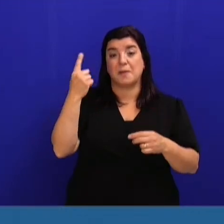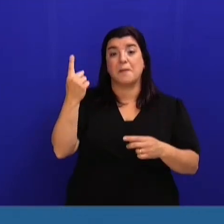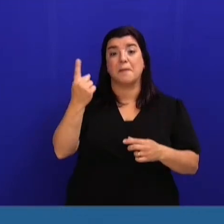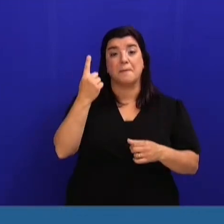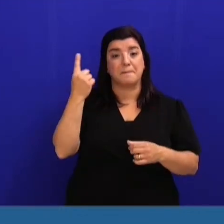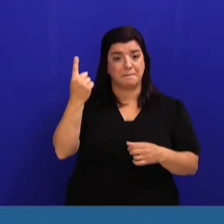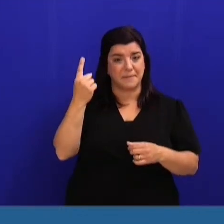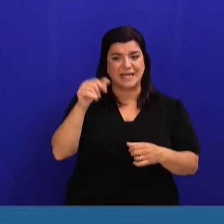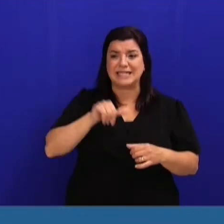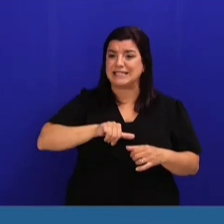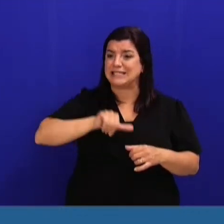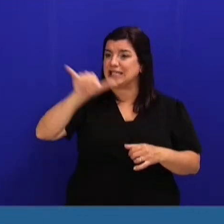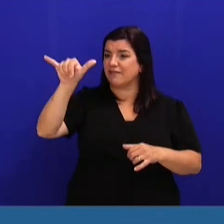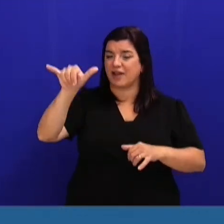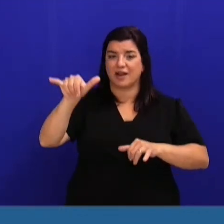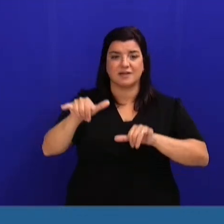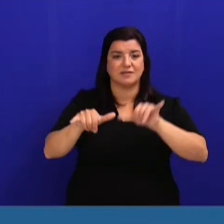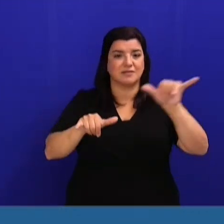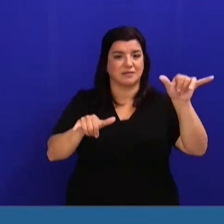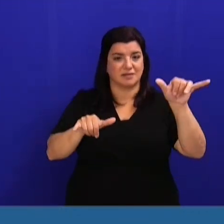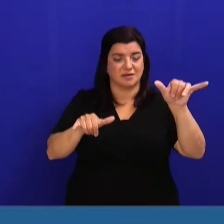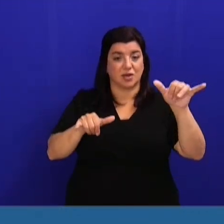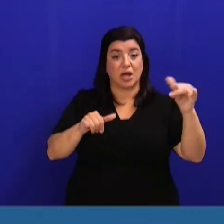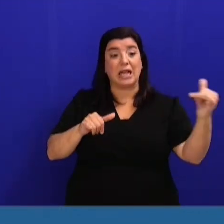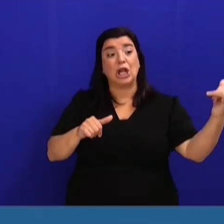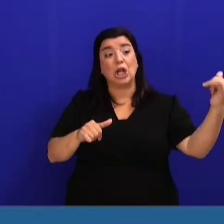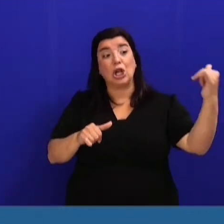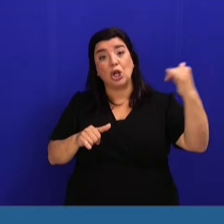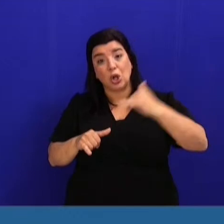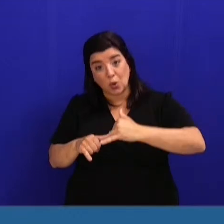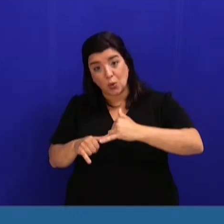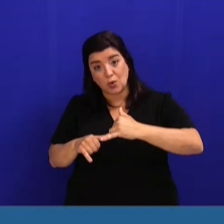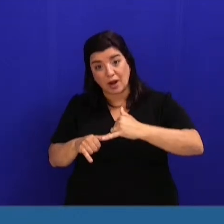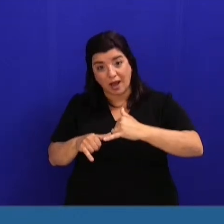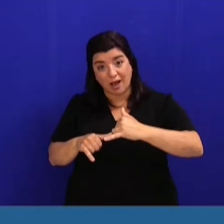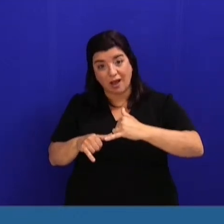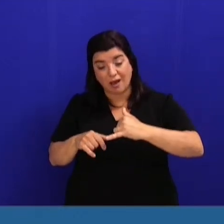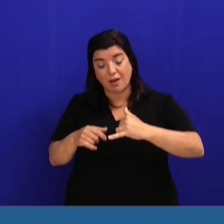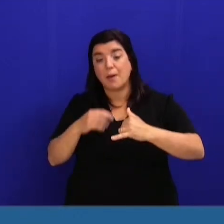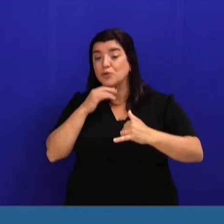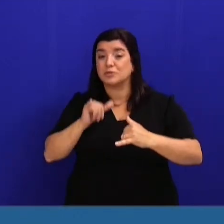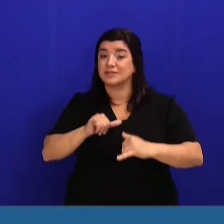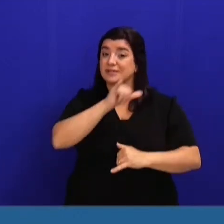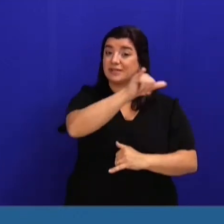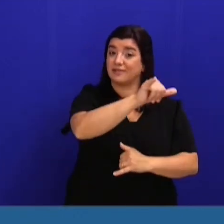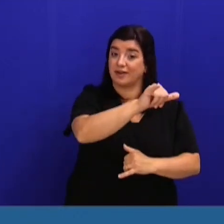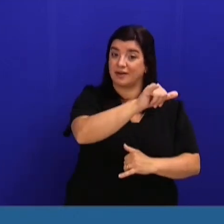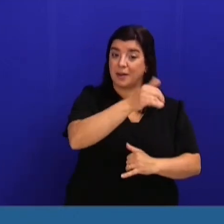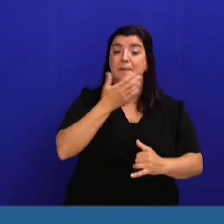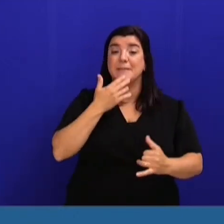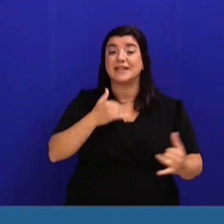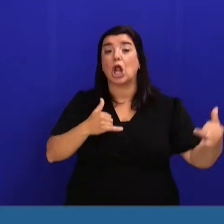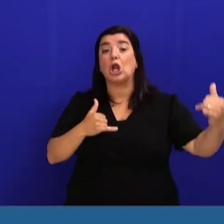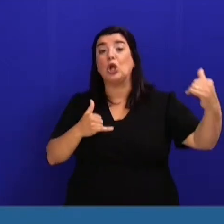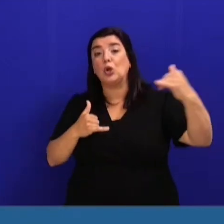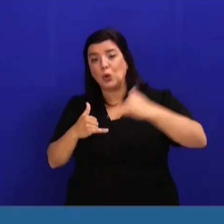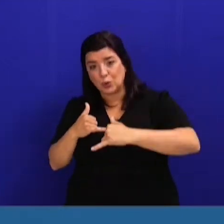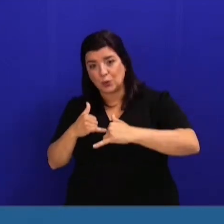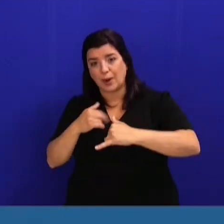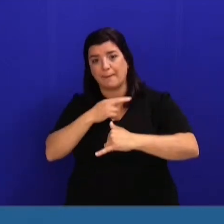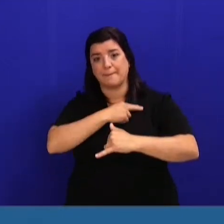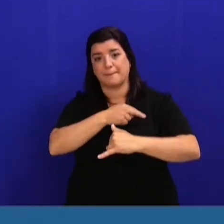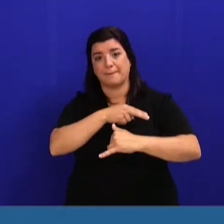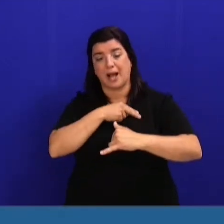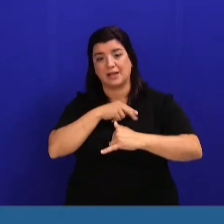jkunu qegħdin isifru barra minn Malta u jkunu ħajjiġu lura jekk huma għandhom iċ-ċertifikat ikunu m'għandhomx għalfejn ikunu qegħdin